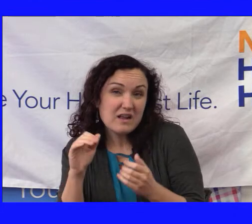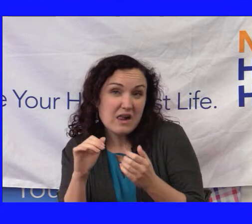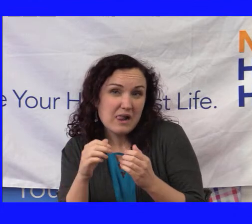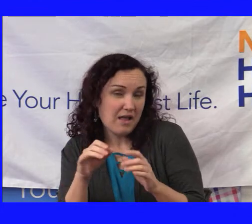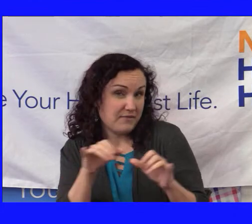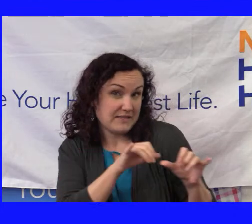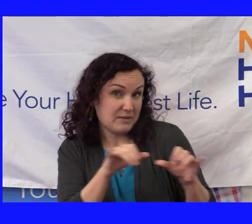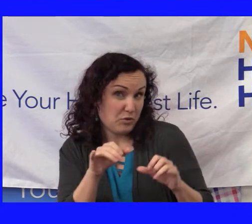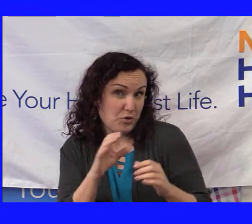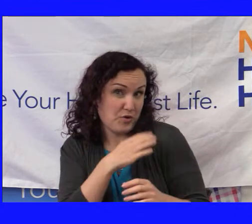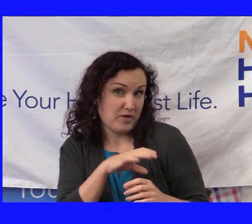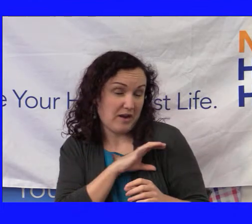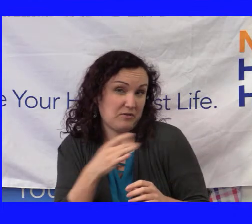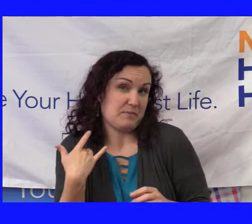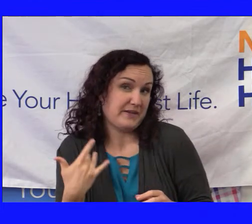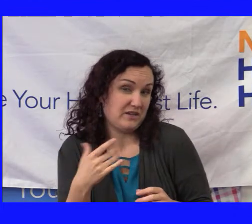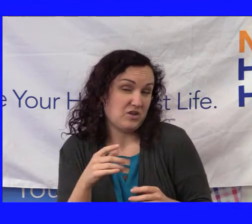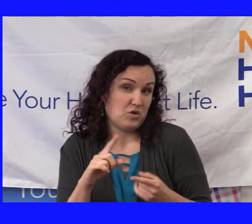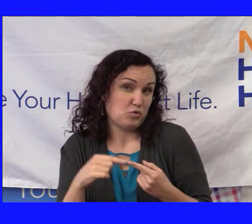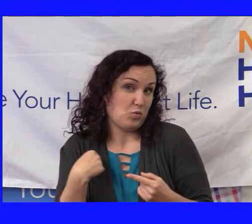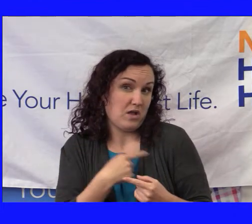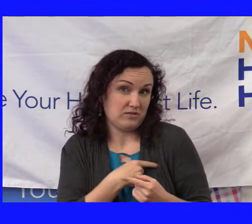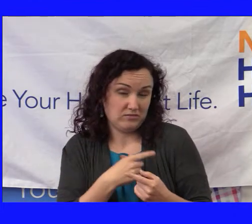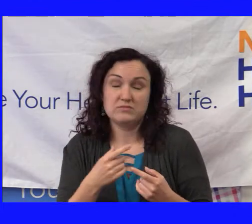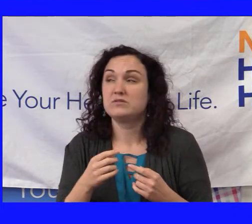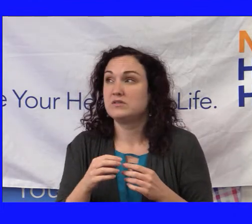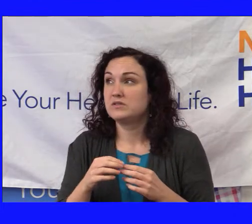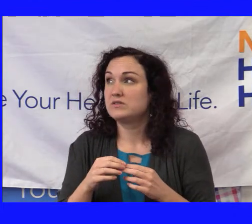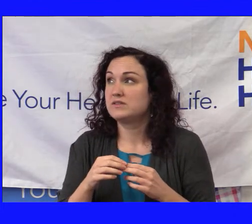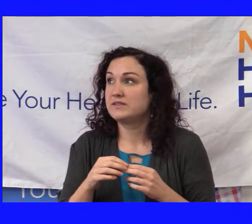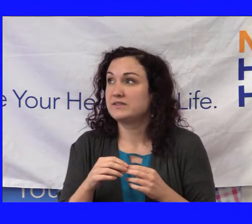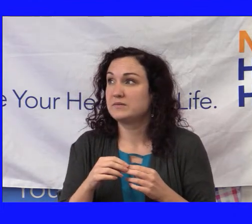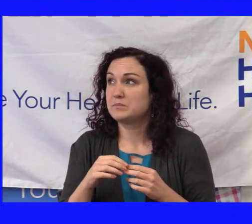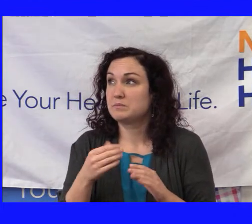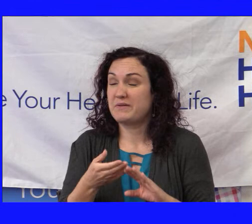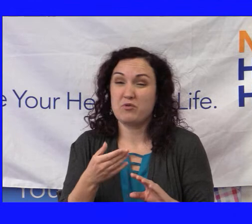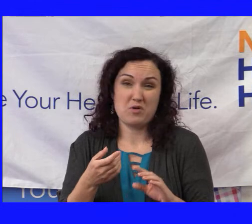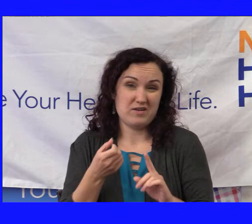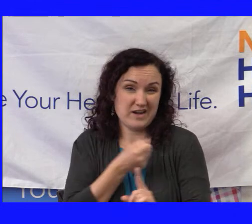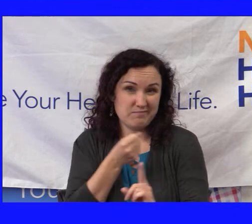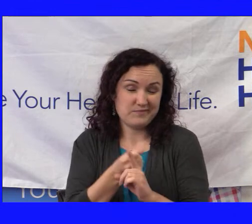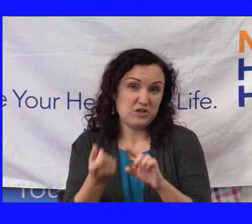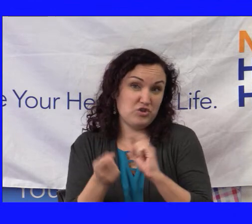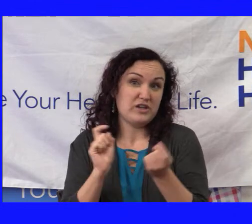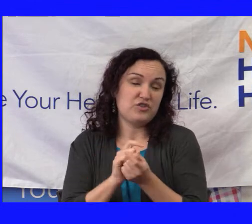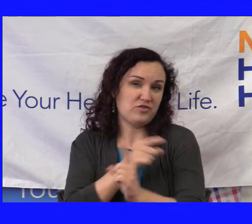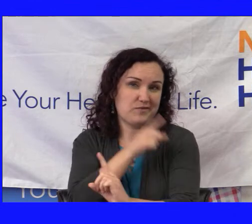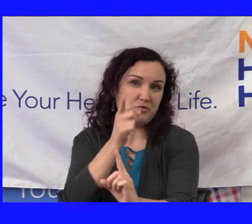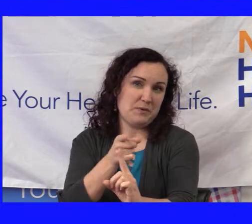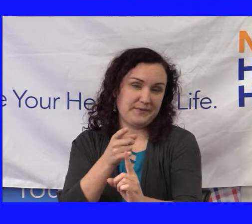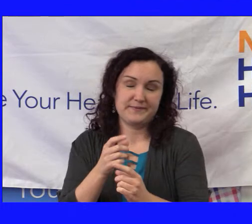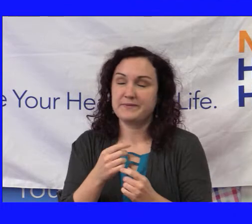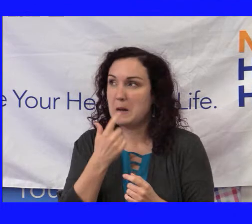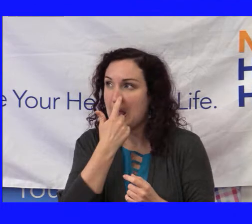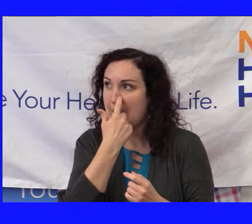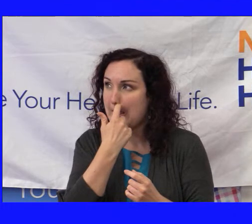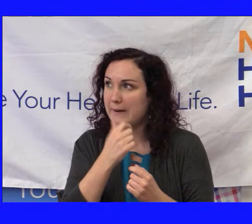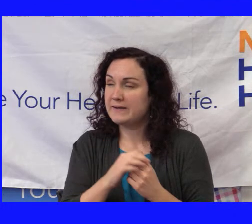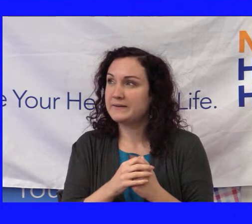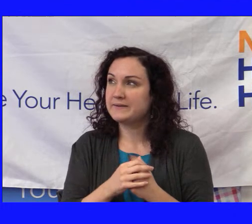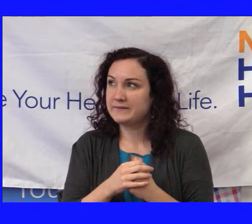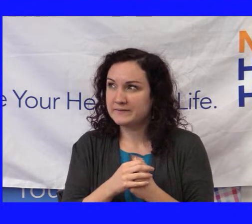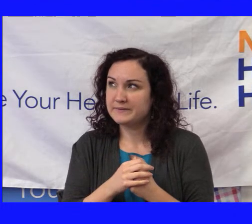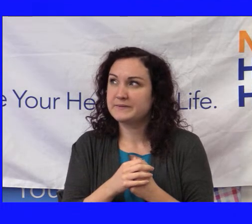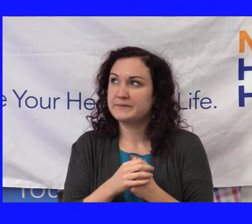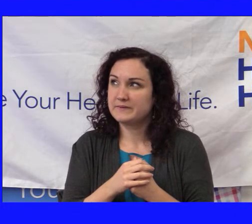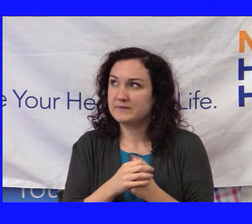us are meeting before any change of the target. Because since, as you're saying, this is a